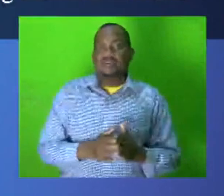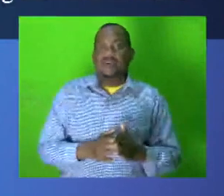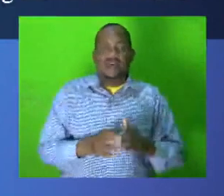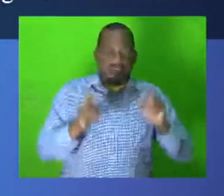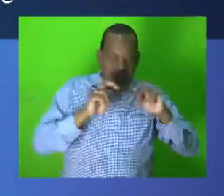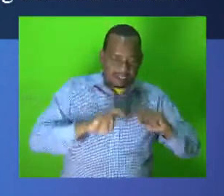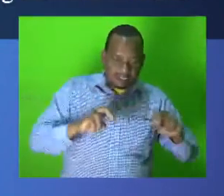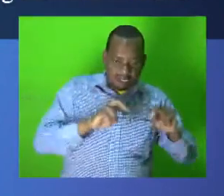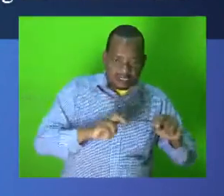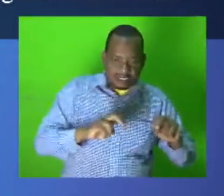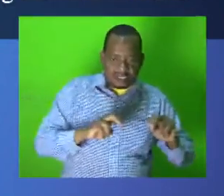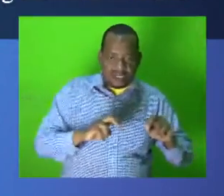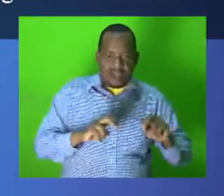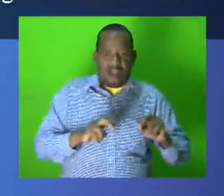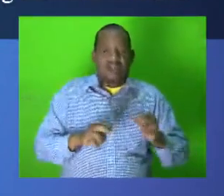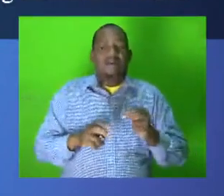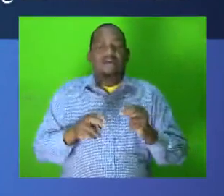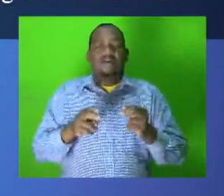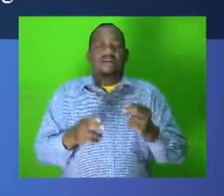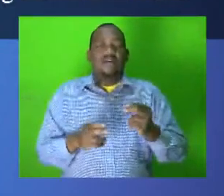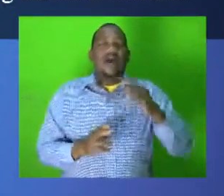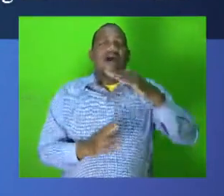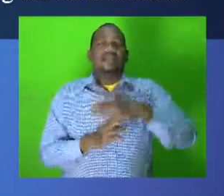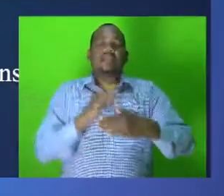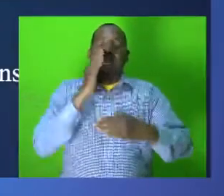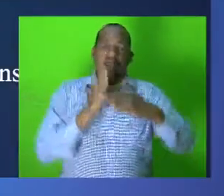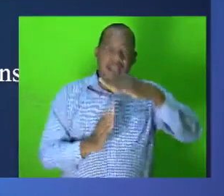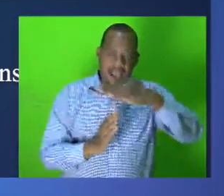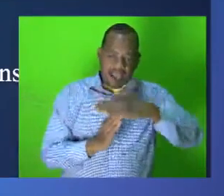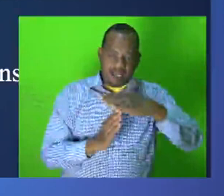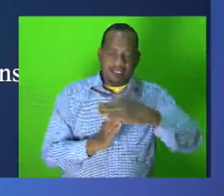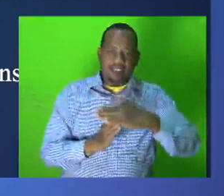successful or failure of his work.